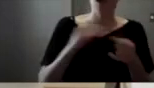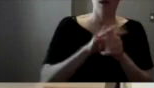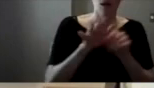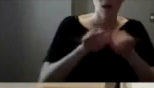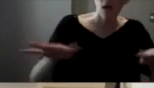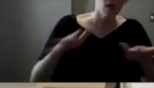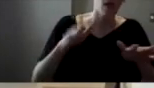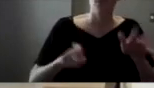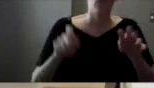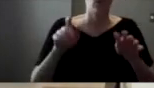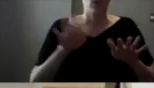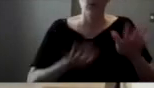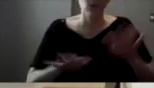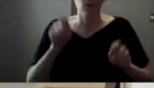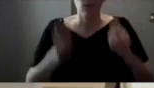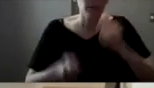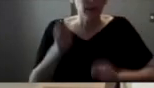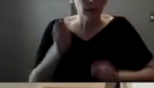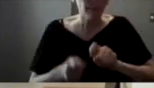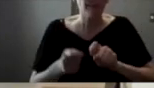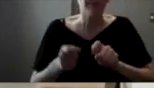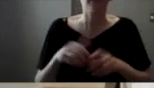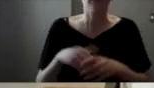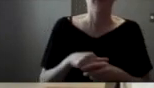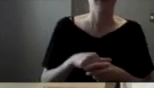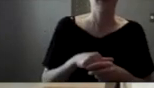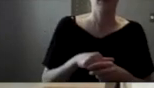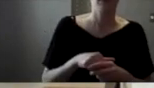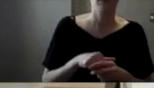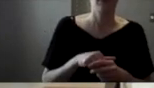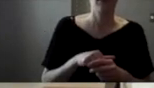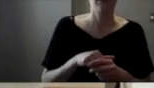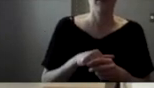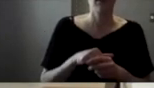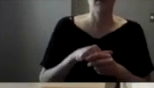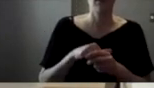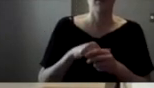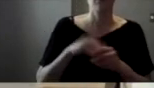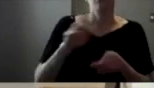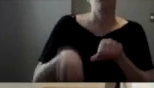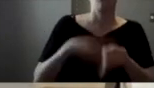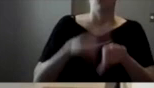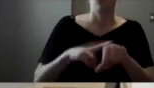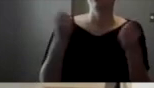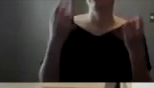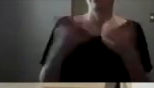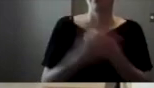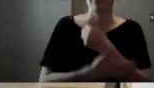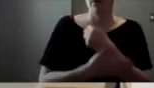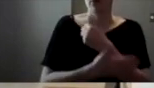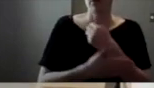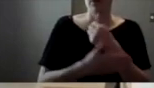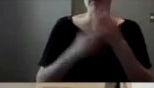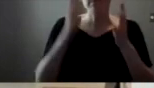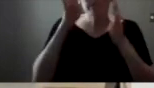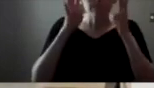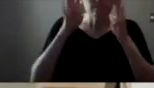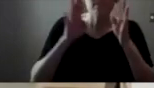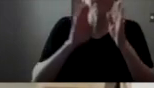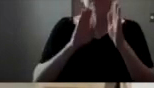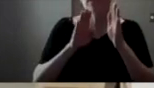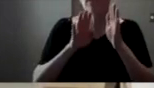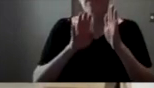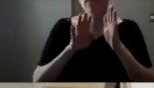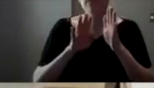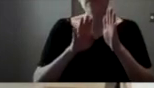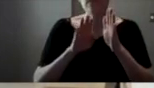system's baseline capacity. And of course, many countries have come up with a lot of reproductive maternal health,